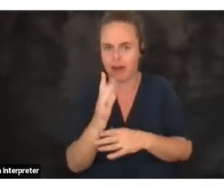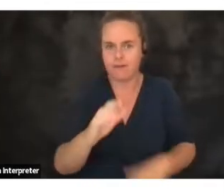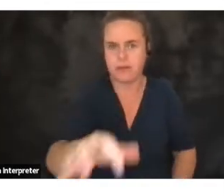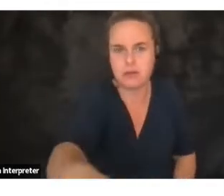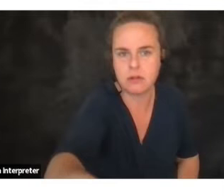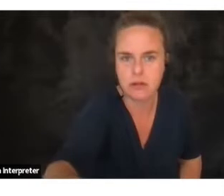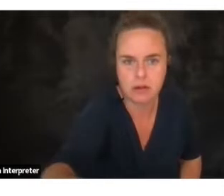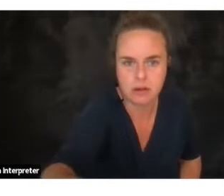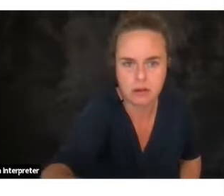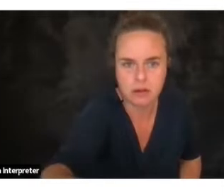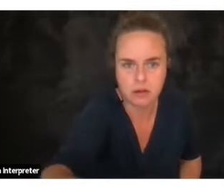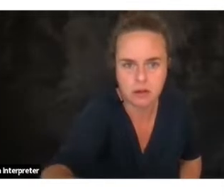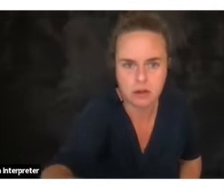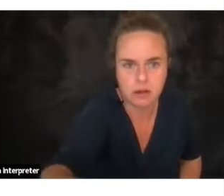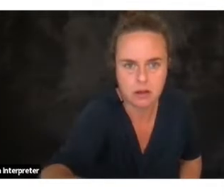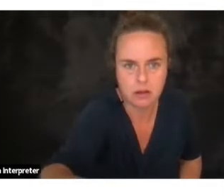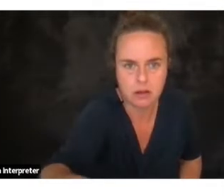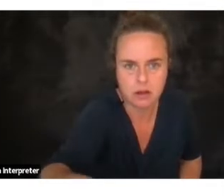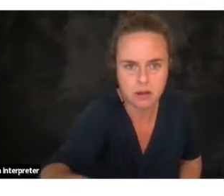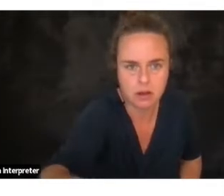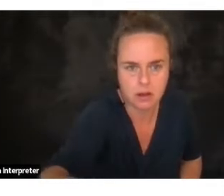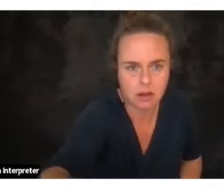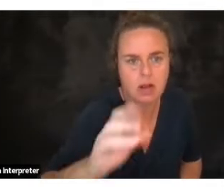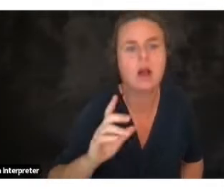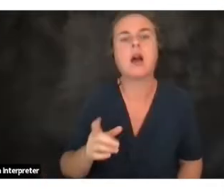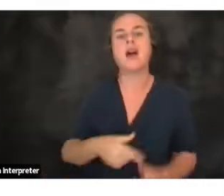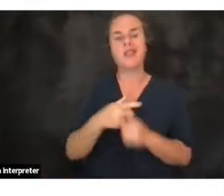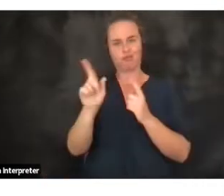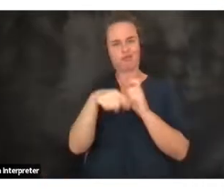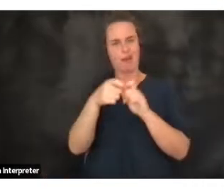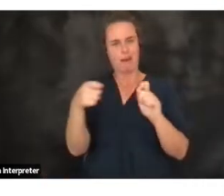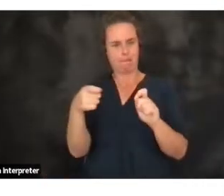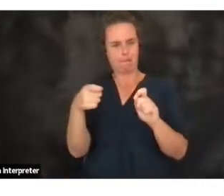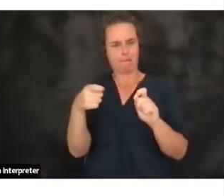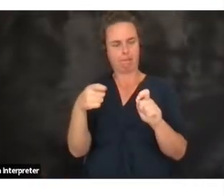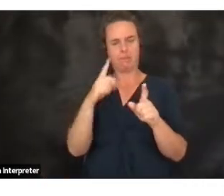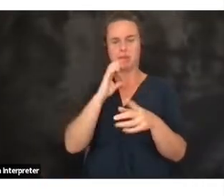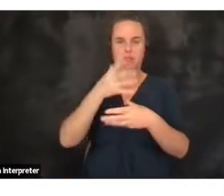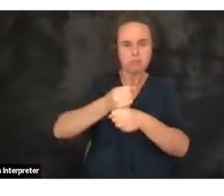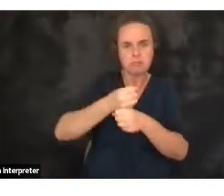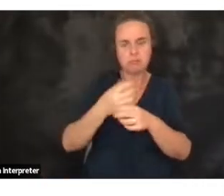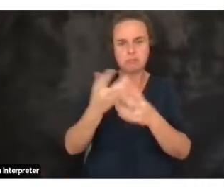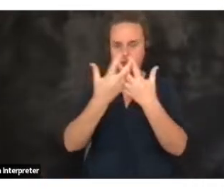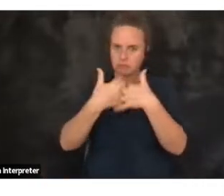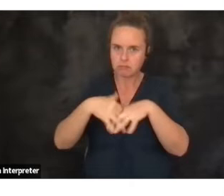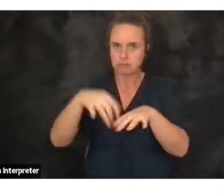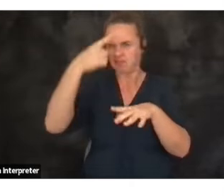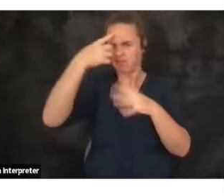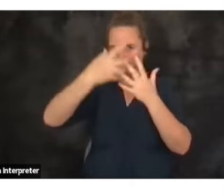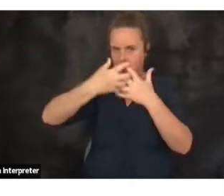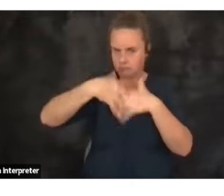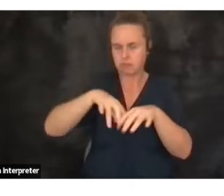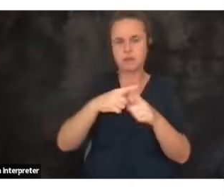the 4 sessions of the Learning Collaborative. So Denise, I do have a couple of logistics to cover before we introduce